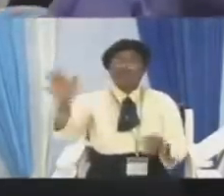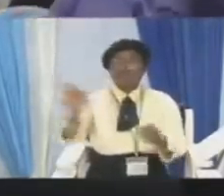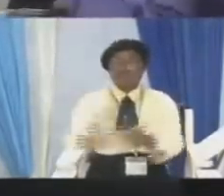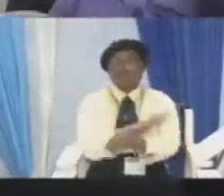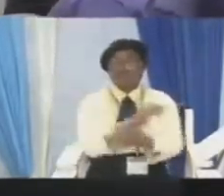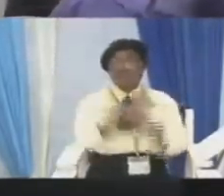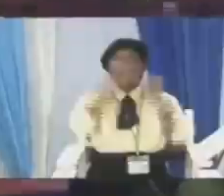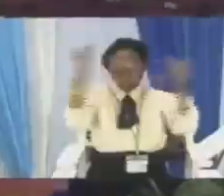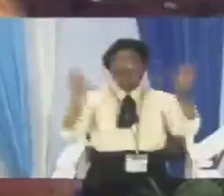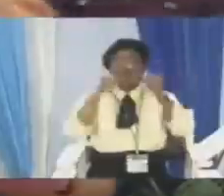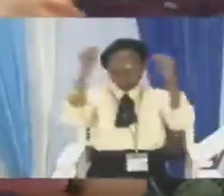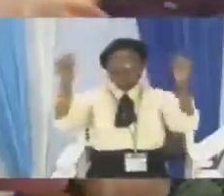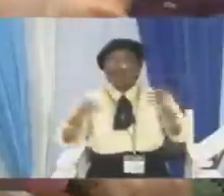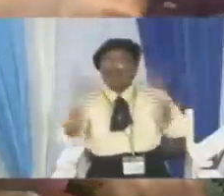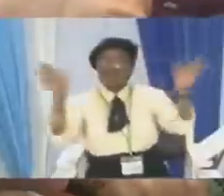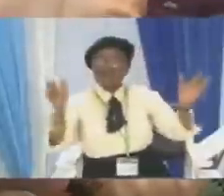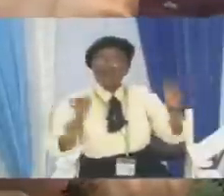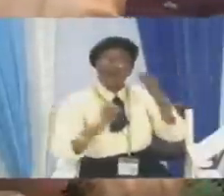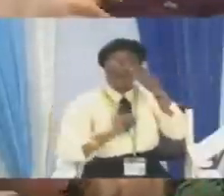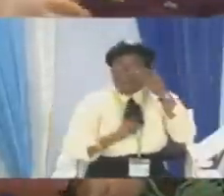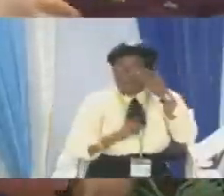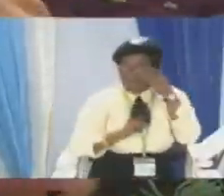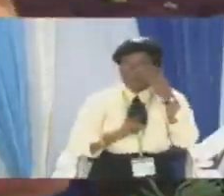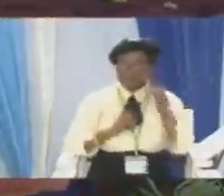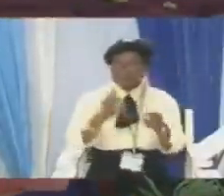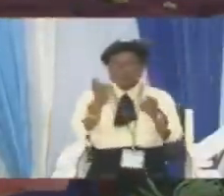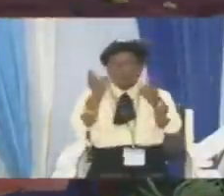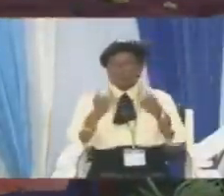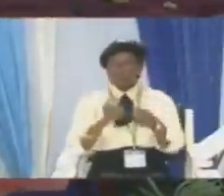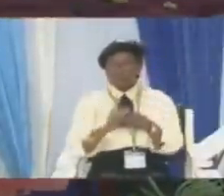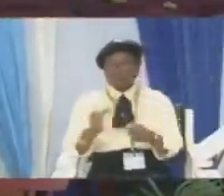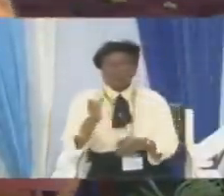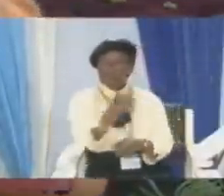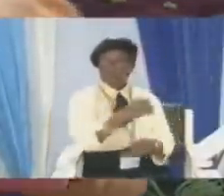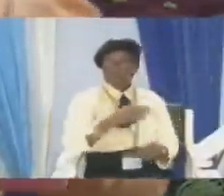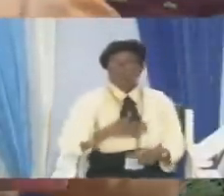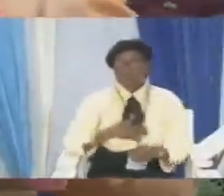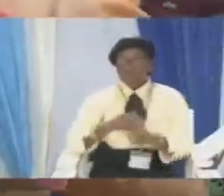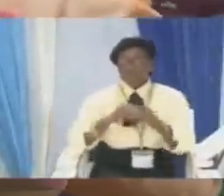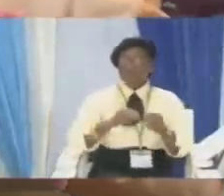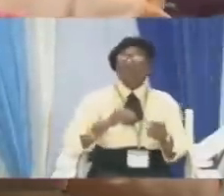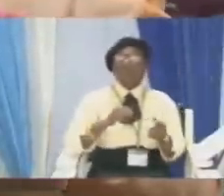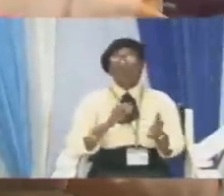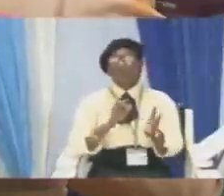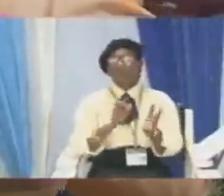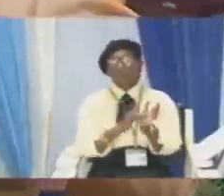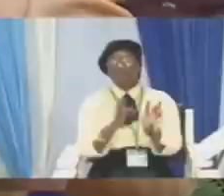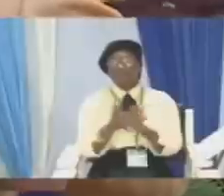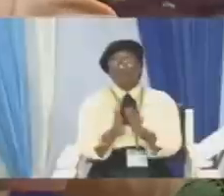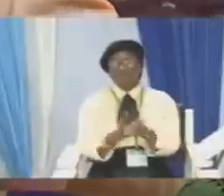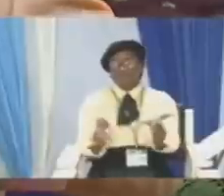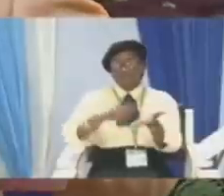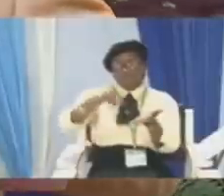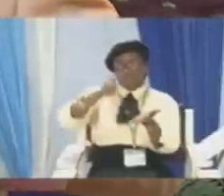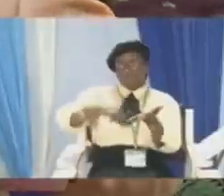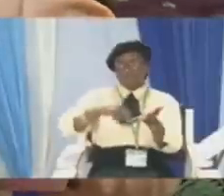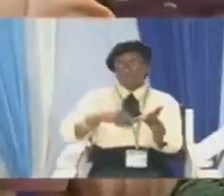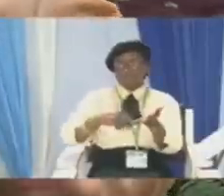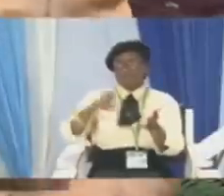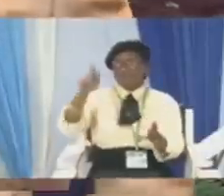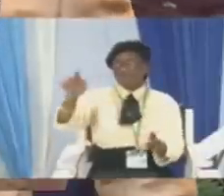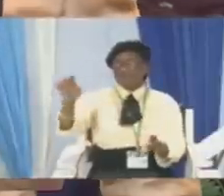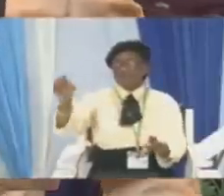Hallelujah. And I want to take my text from Genesis chapter 1, reading verses 26